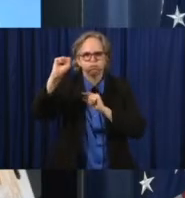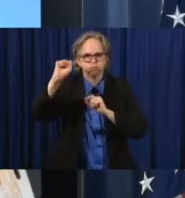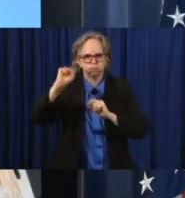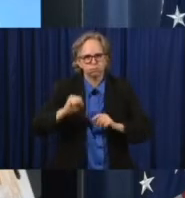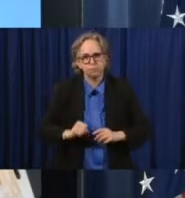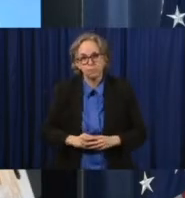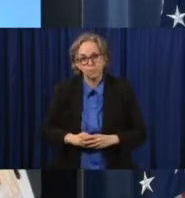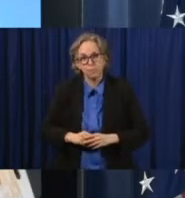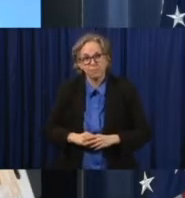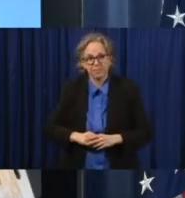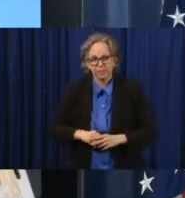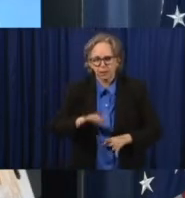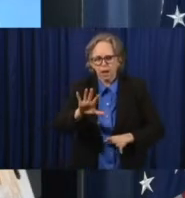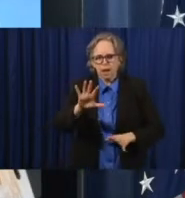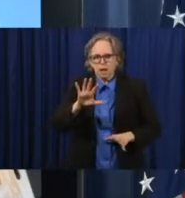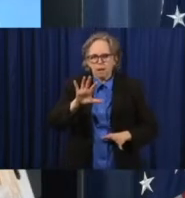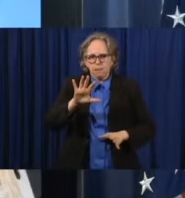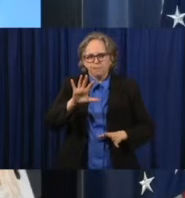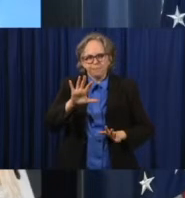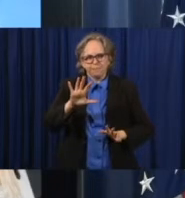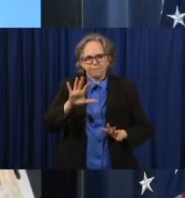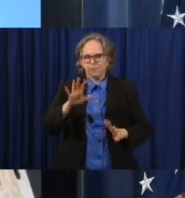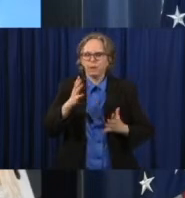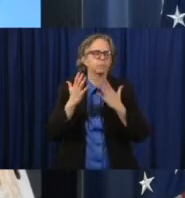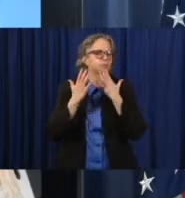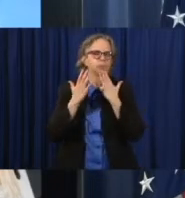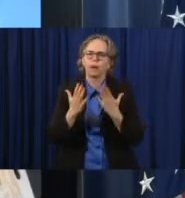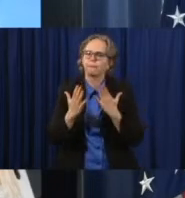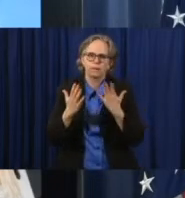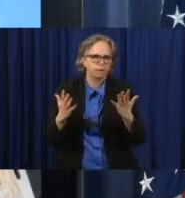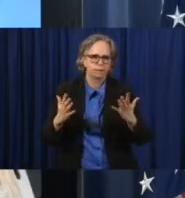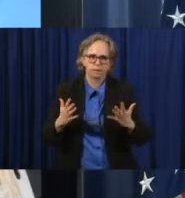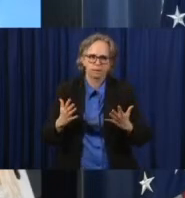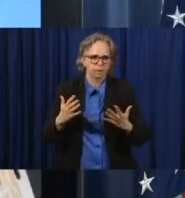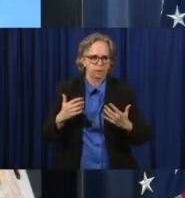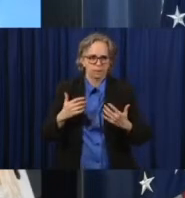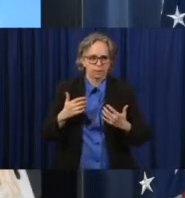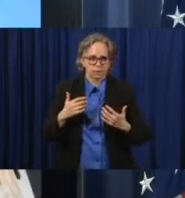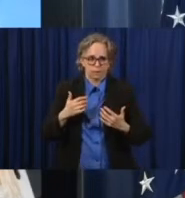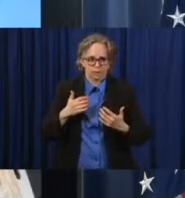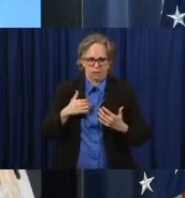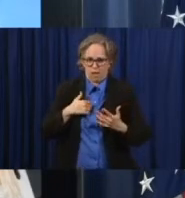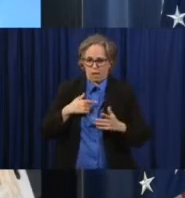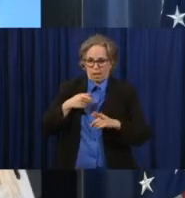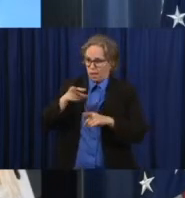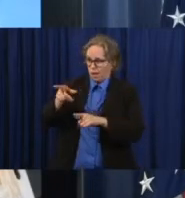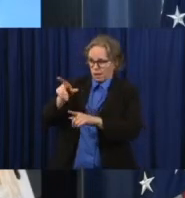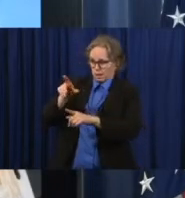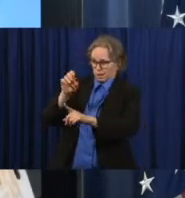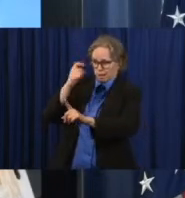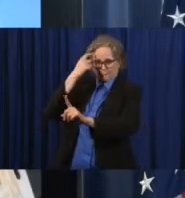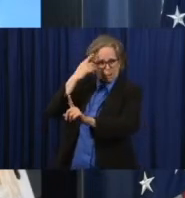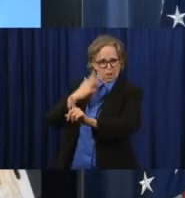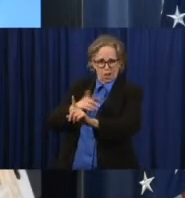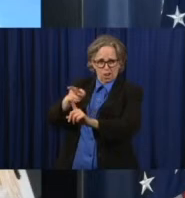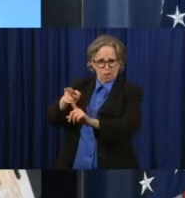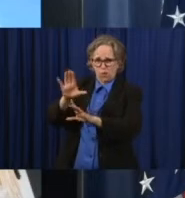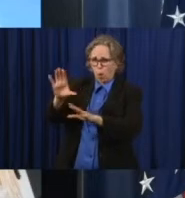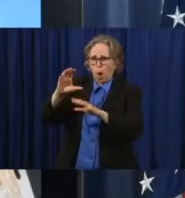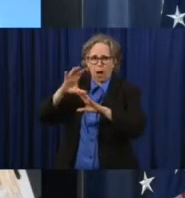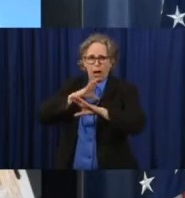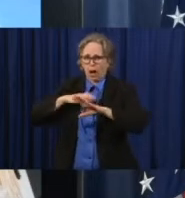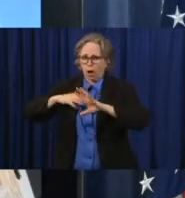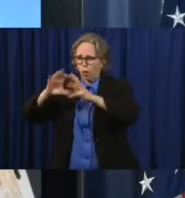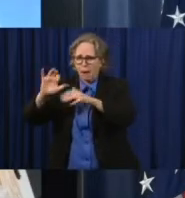I'm just grateful for the way that your cabinet has handled everything, Dr.